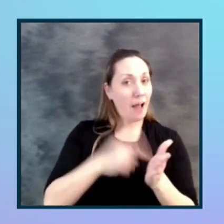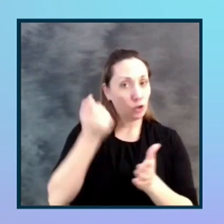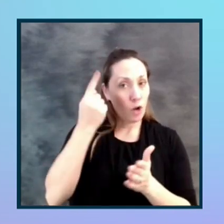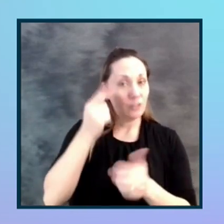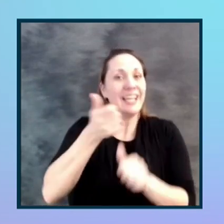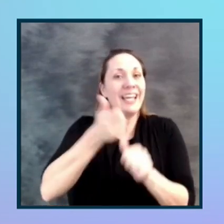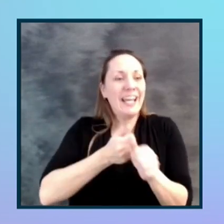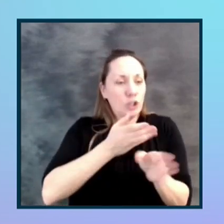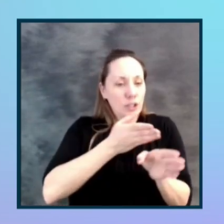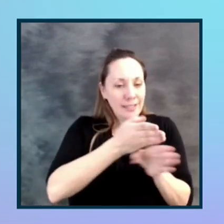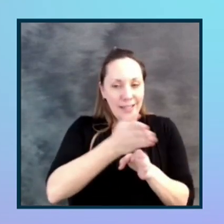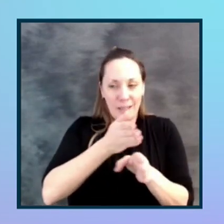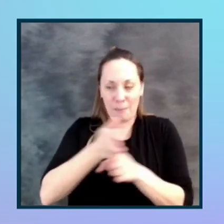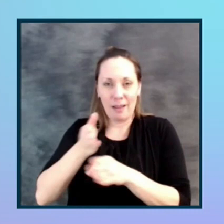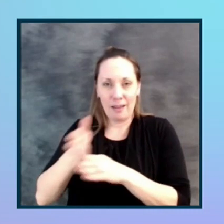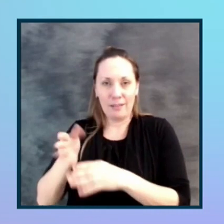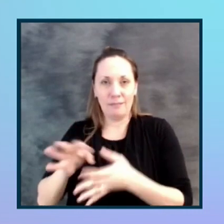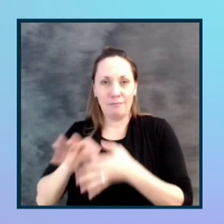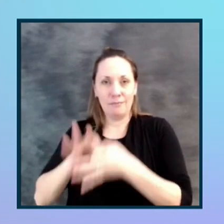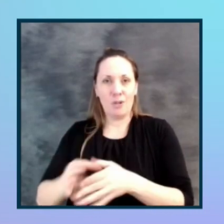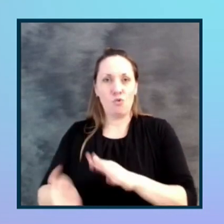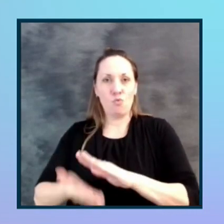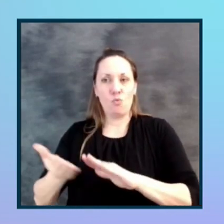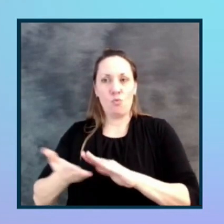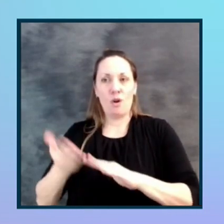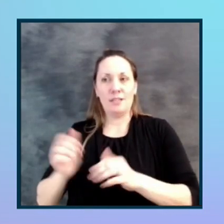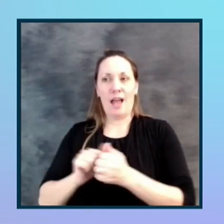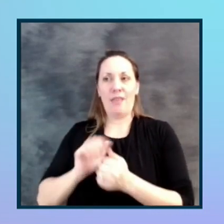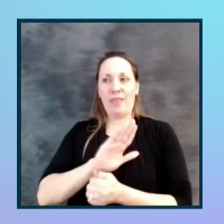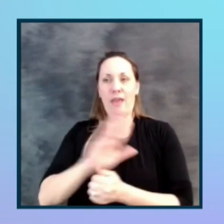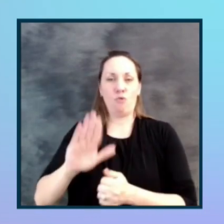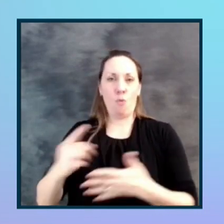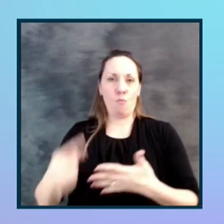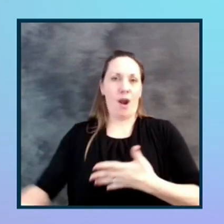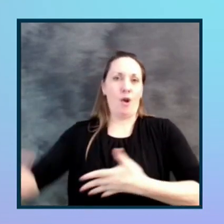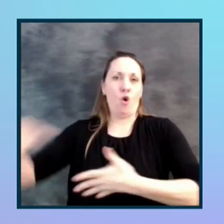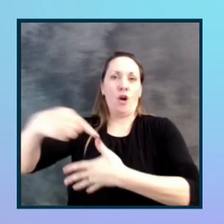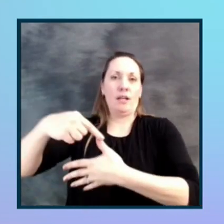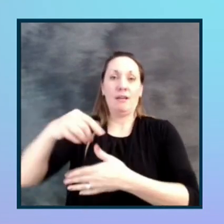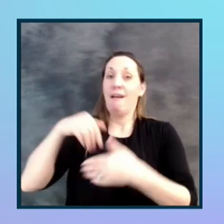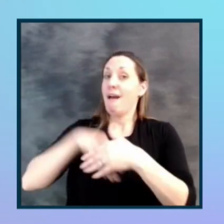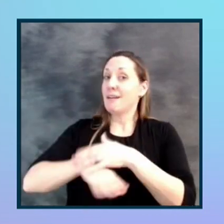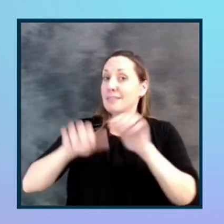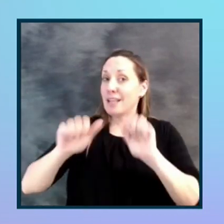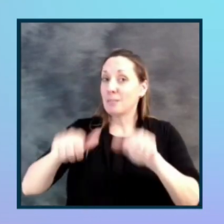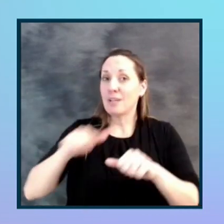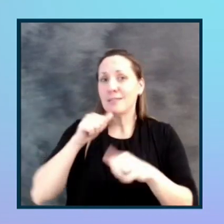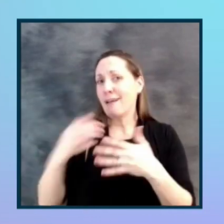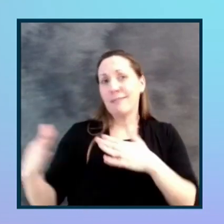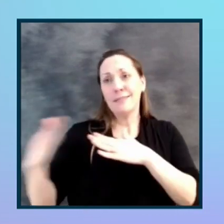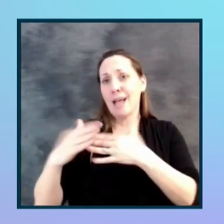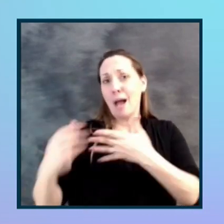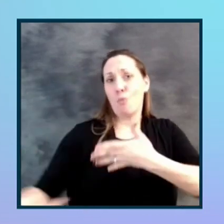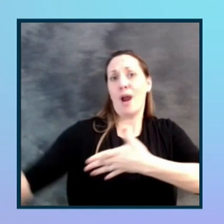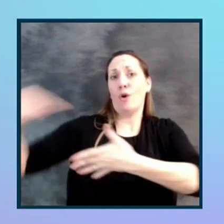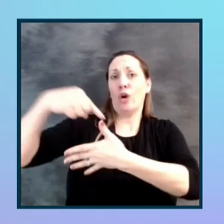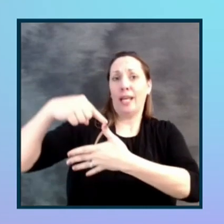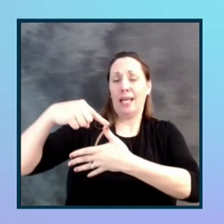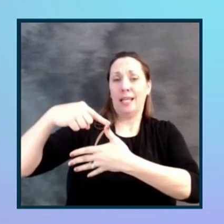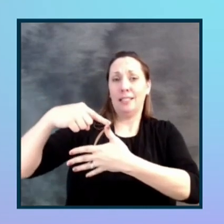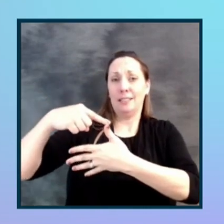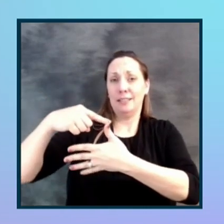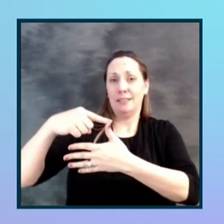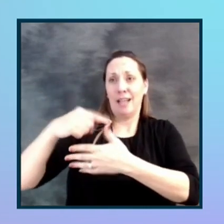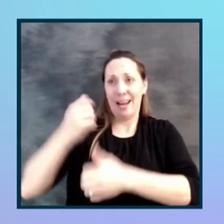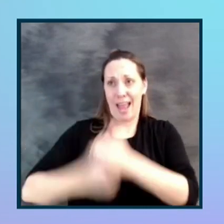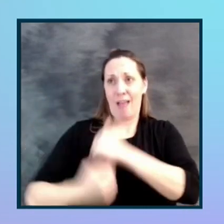each org operates with their own priorities. And accessibility is not going to be the topmost on